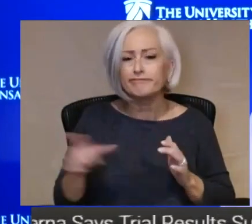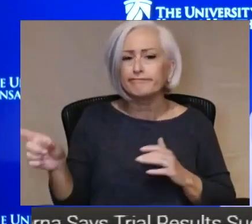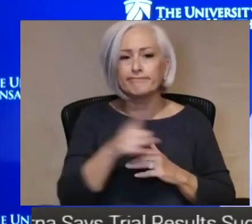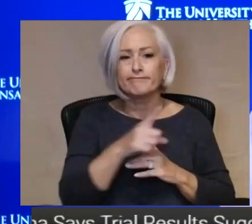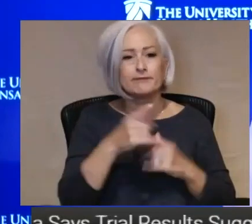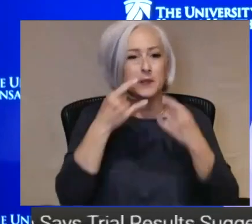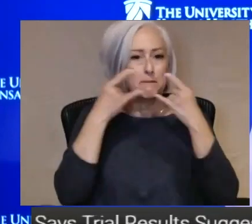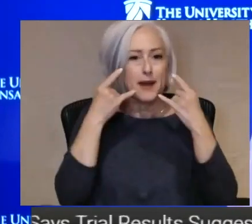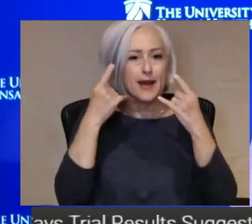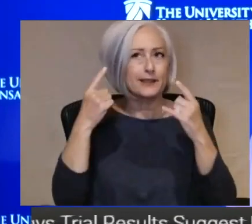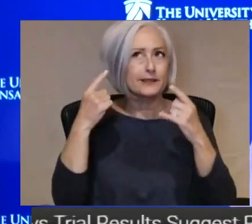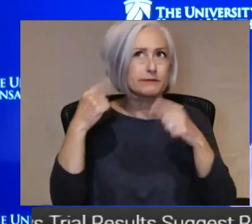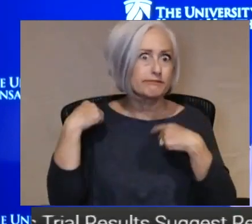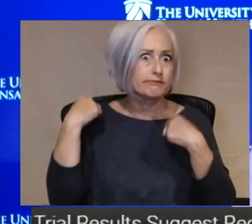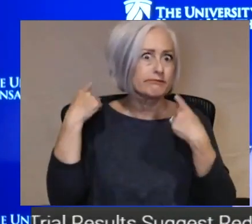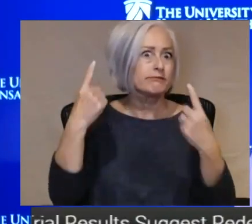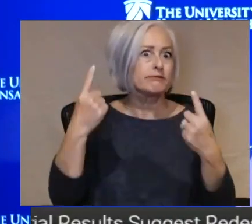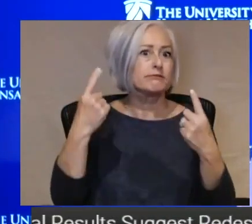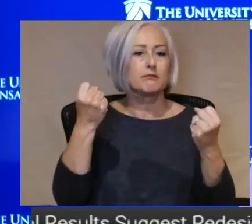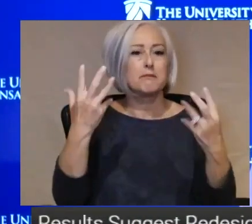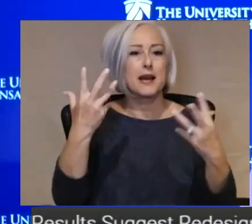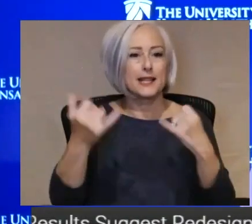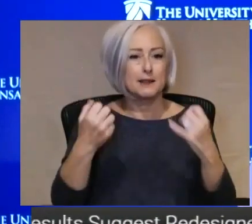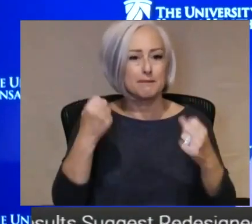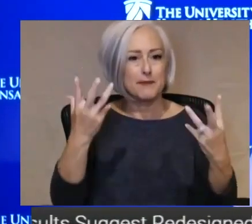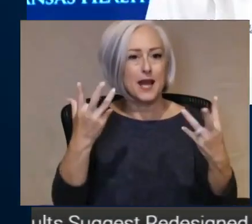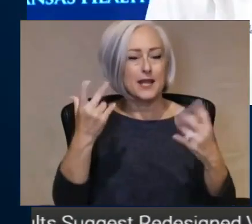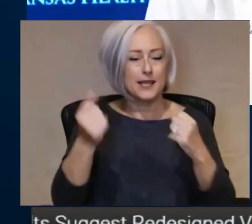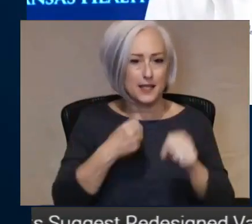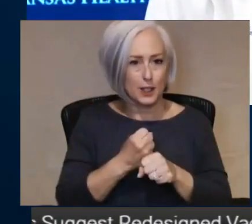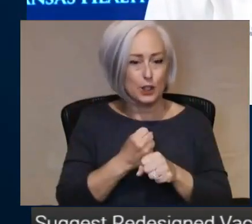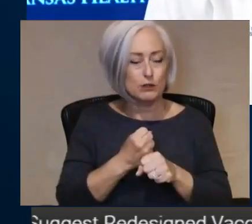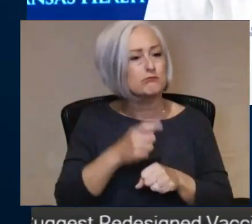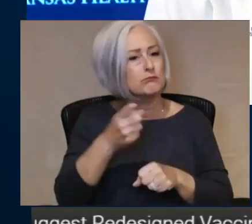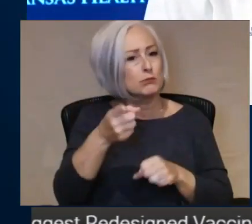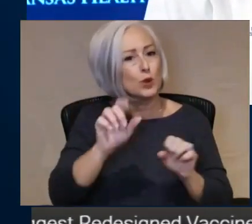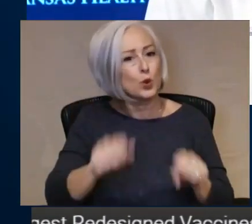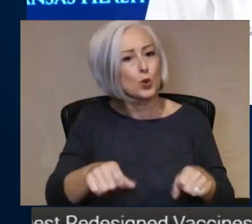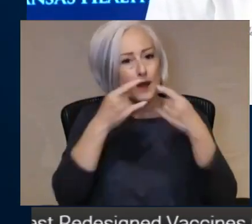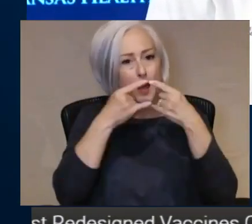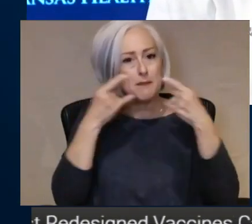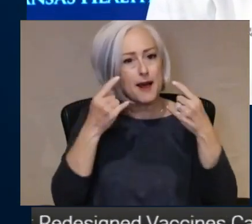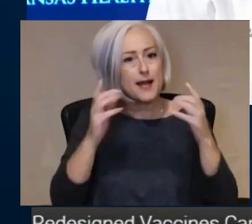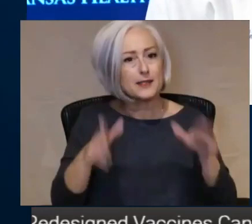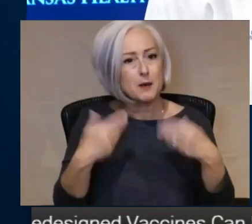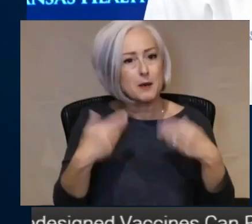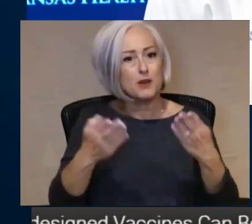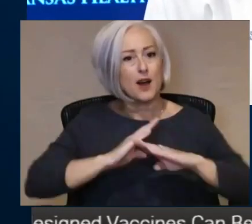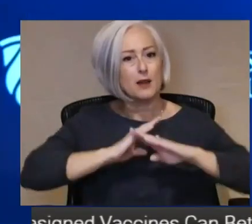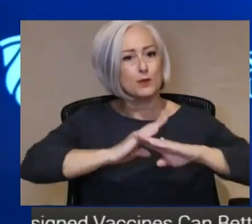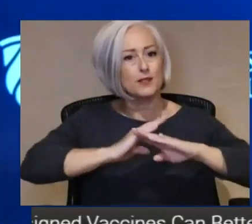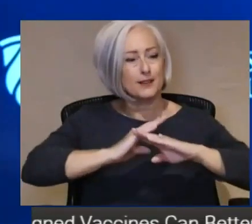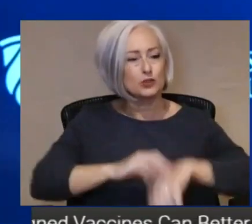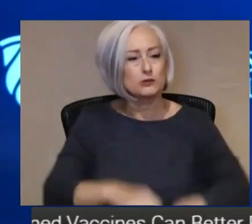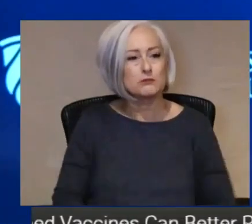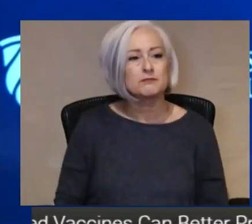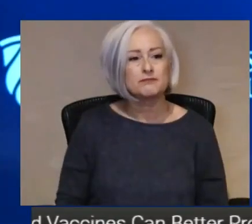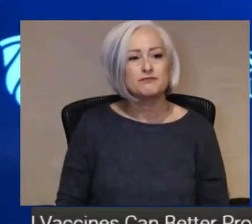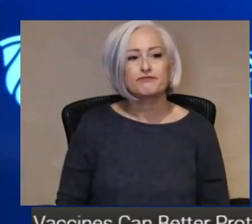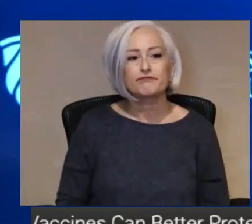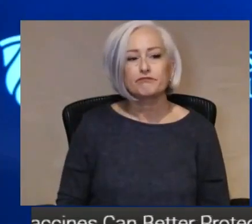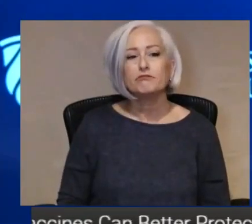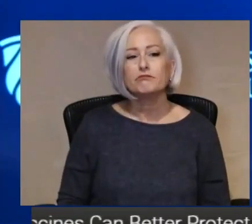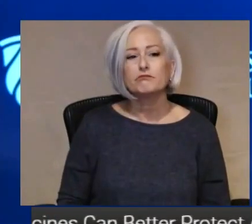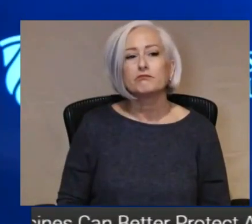wear a mask. We know it does offer you protection as well. And I think the question about the terminal and the airplane is hard to know because it really depends a